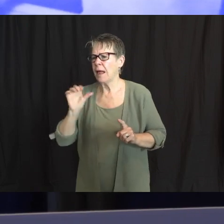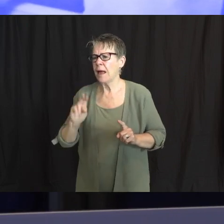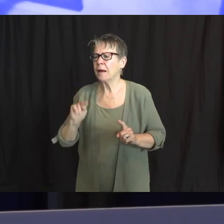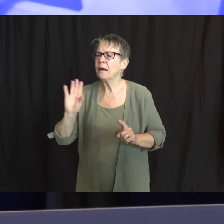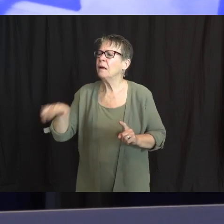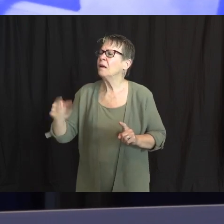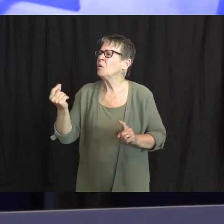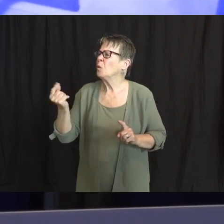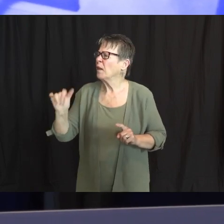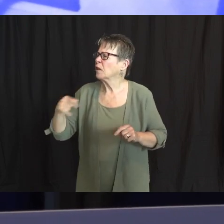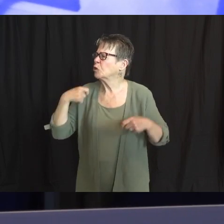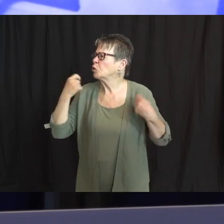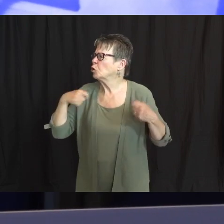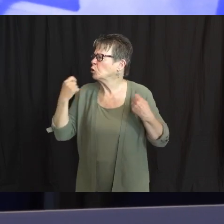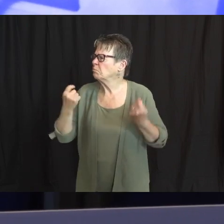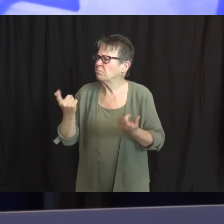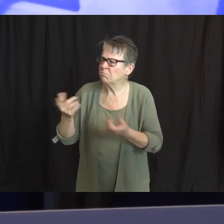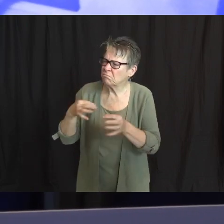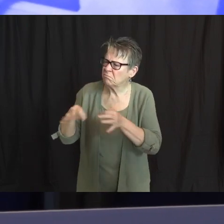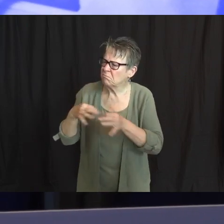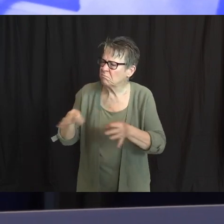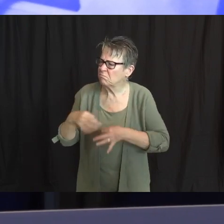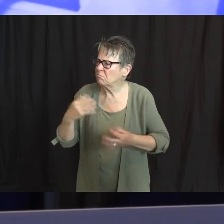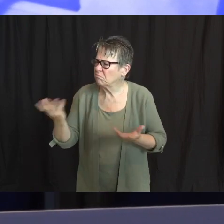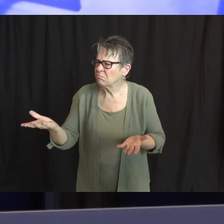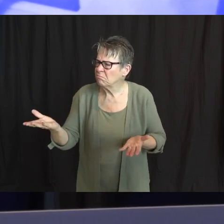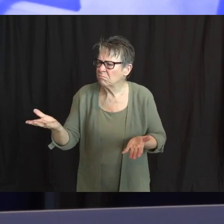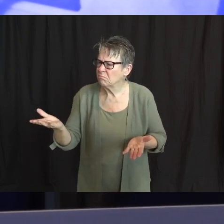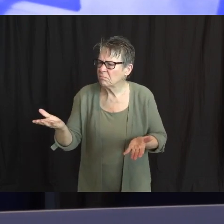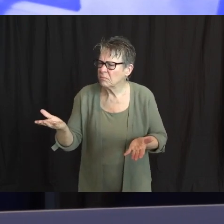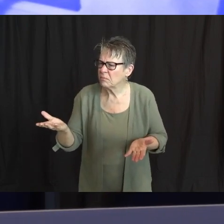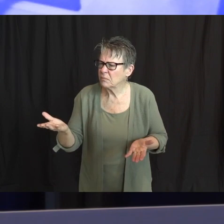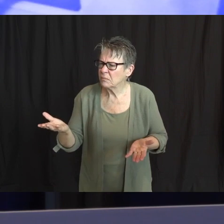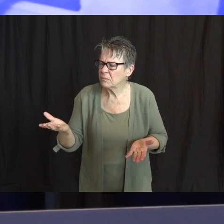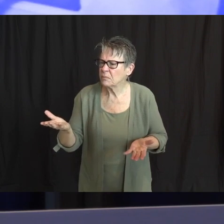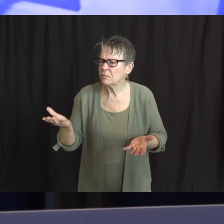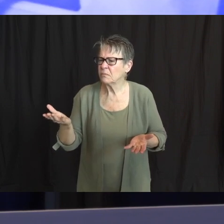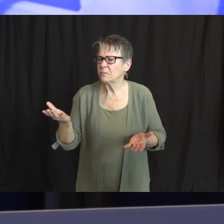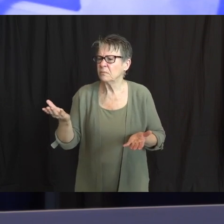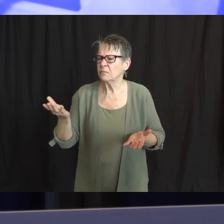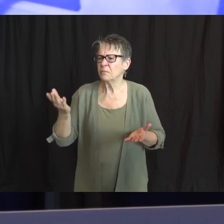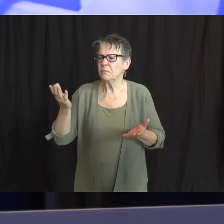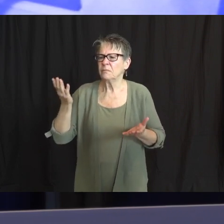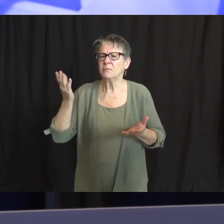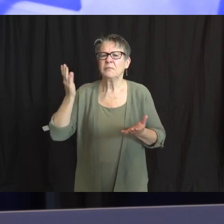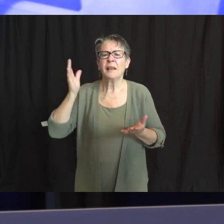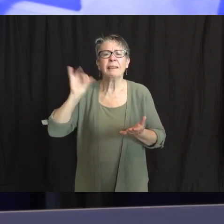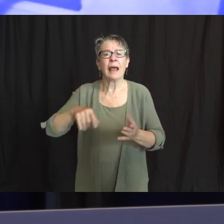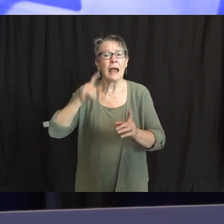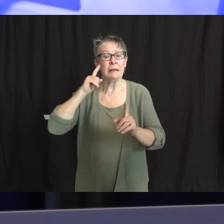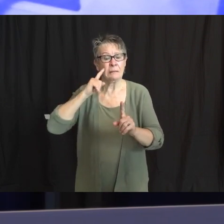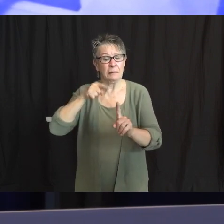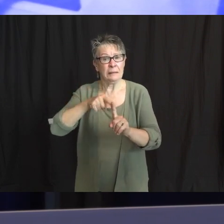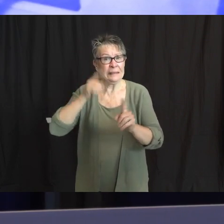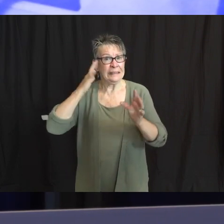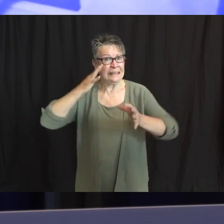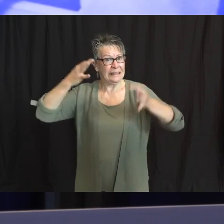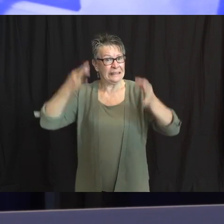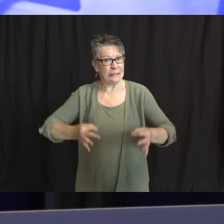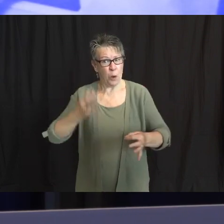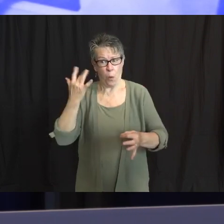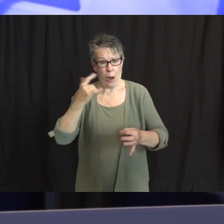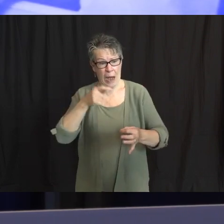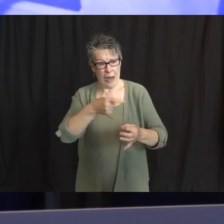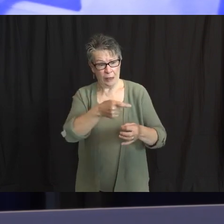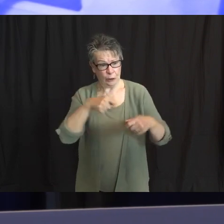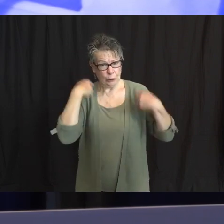the governor, that's where every decision is based upon that. Is this in the best interest of the citizens of New Jersey? And when we get